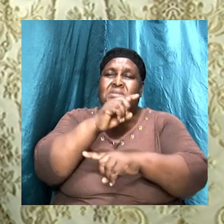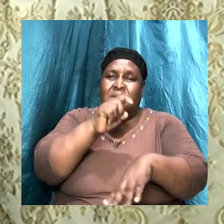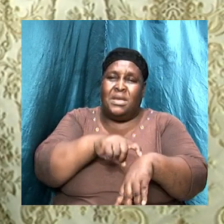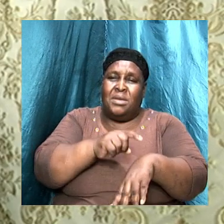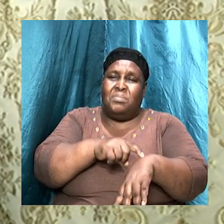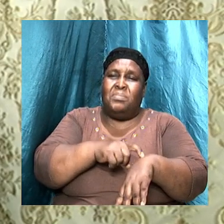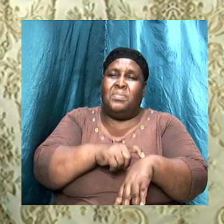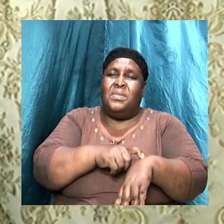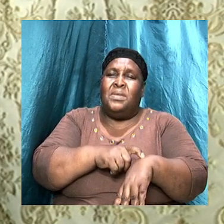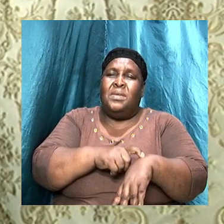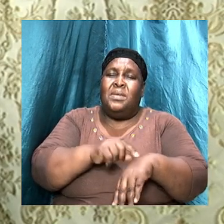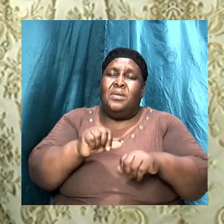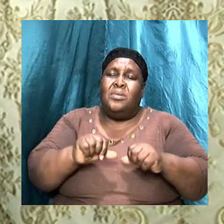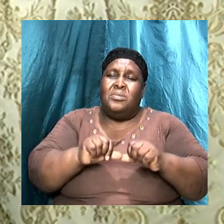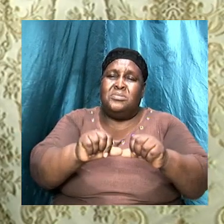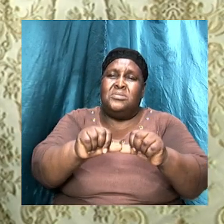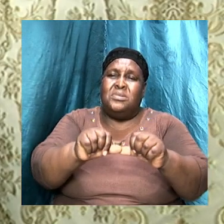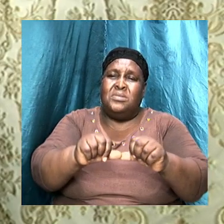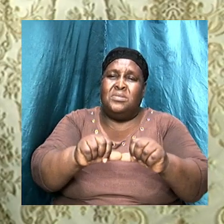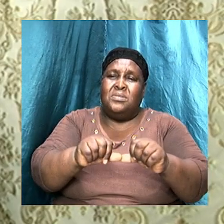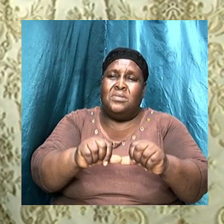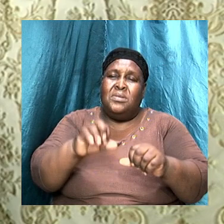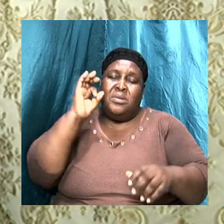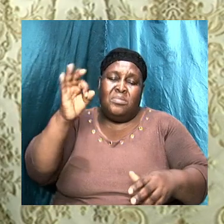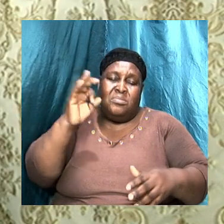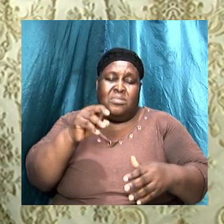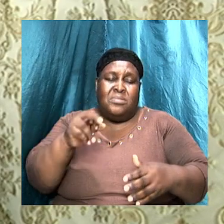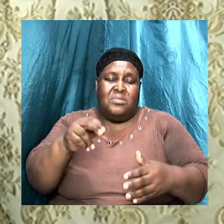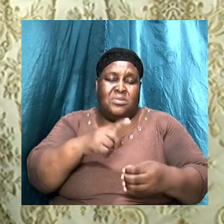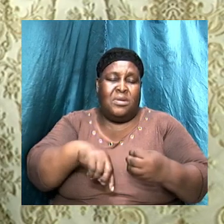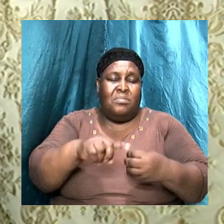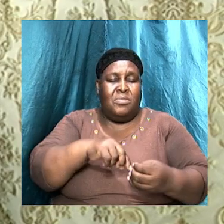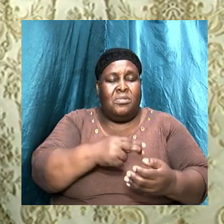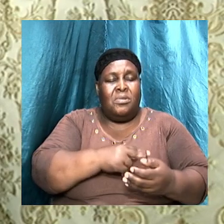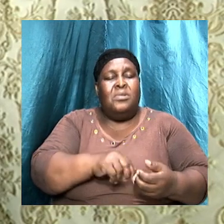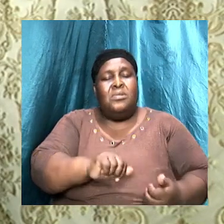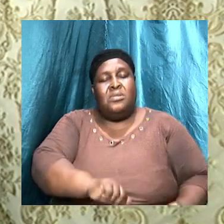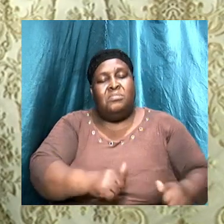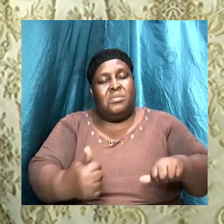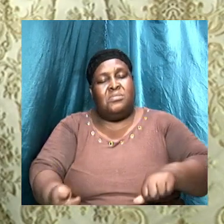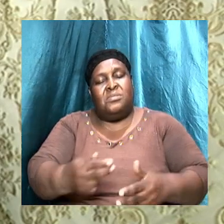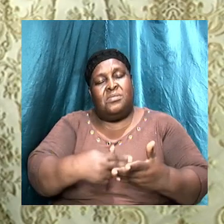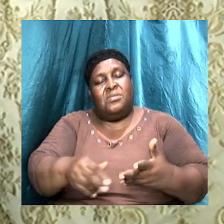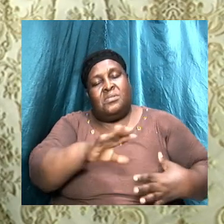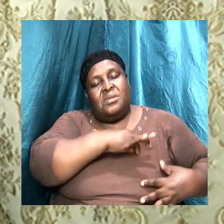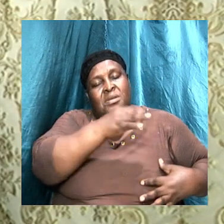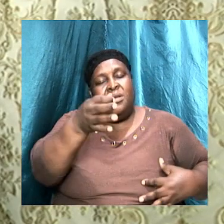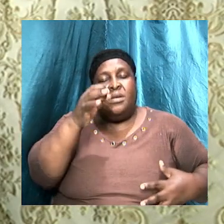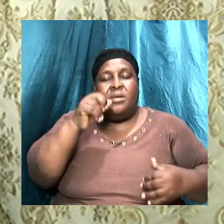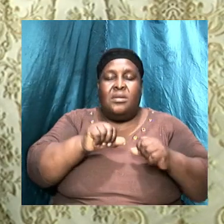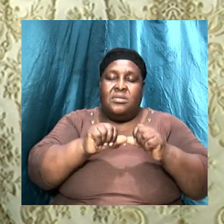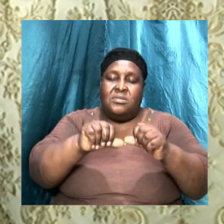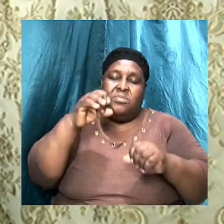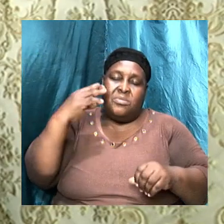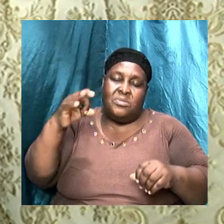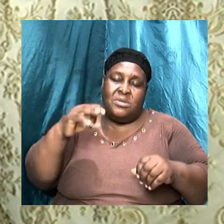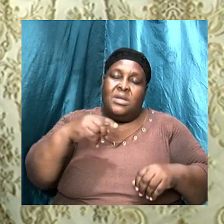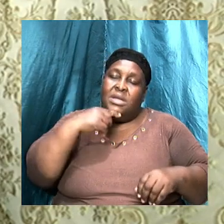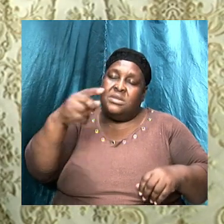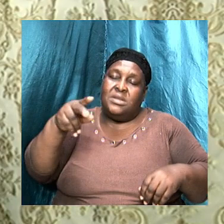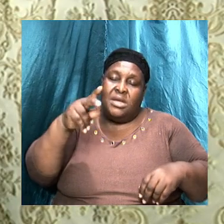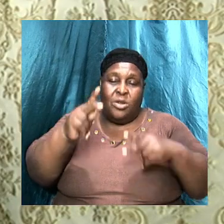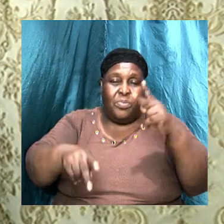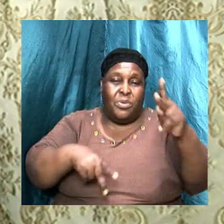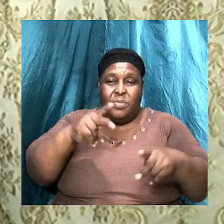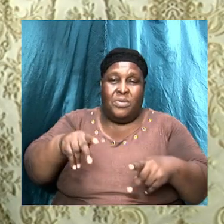continue to preach about the baptism of the Holy Spirit we continue to preach and tell folks and teach and tell folks